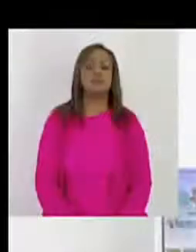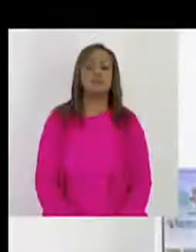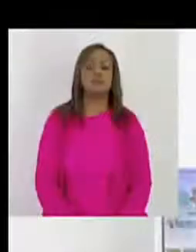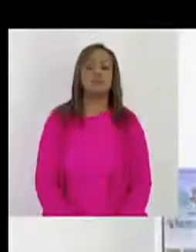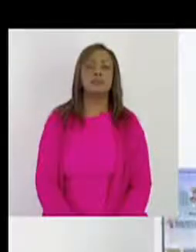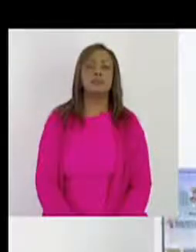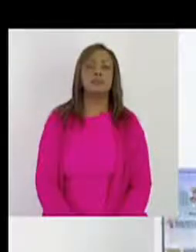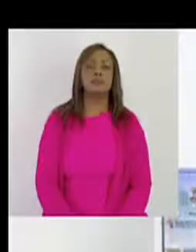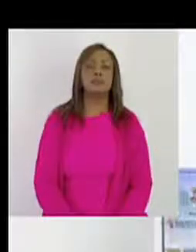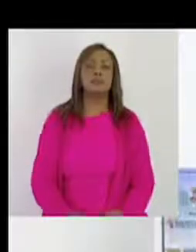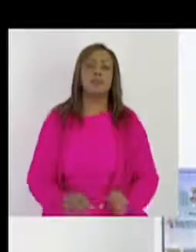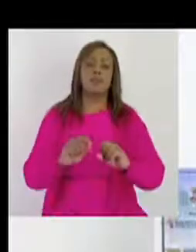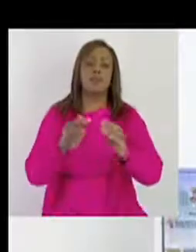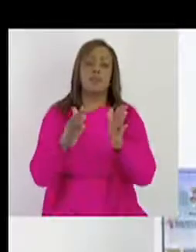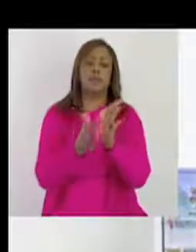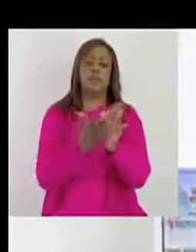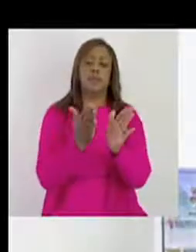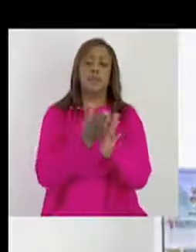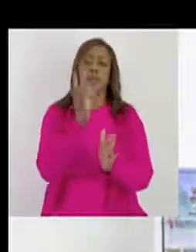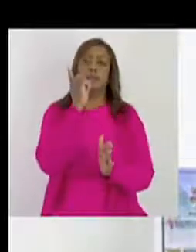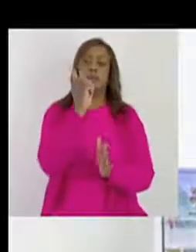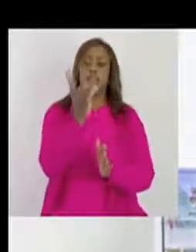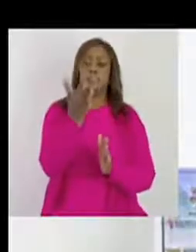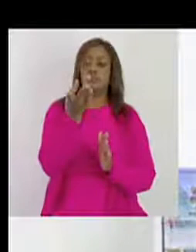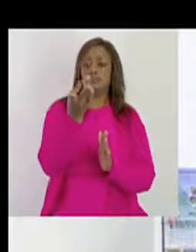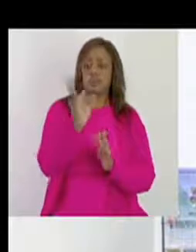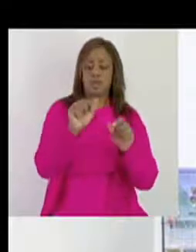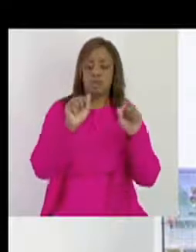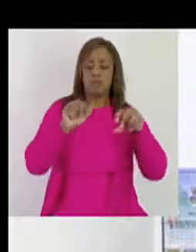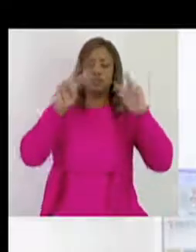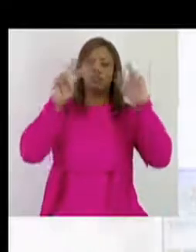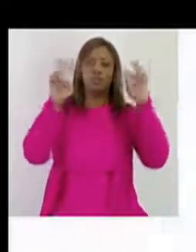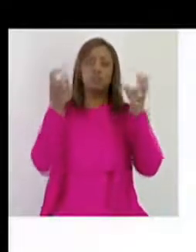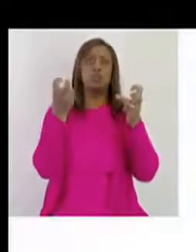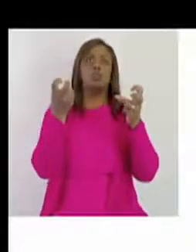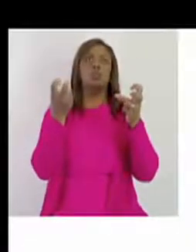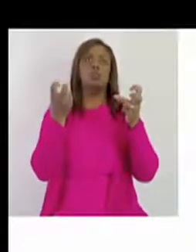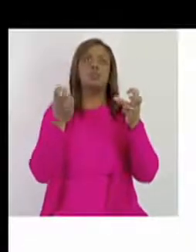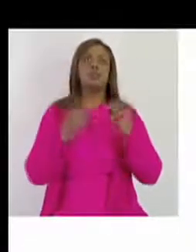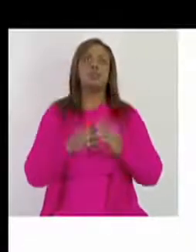Let us now turn to page 17 for our lesson.